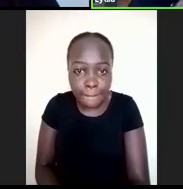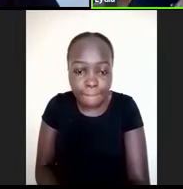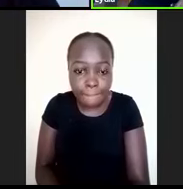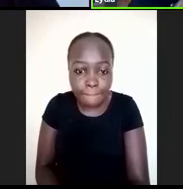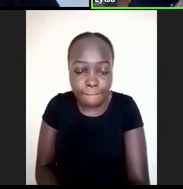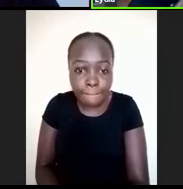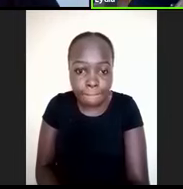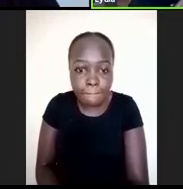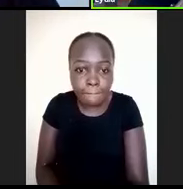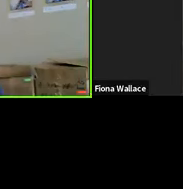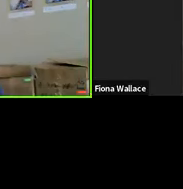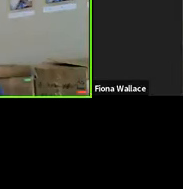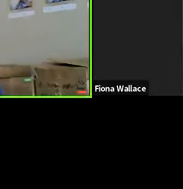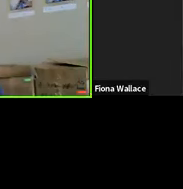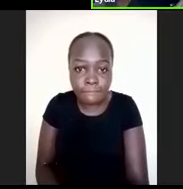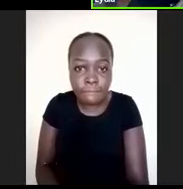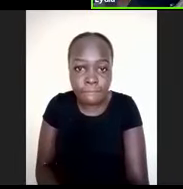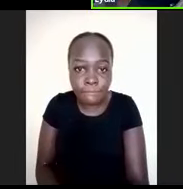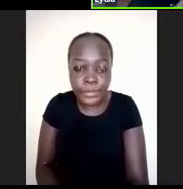Okay, it's her side.